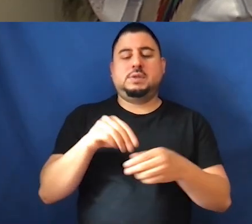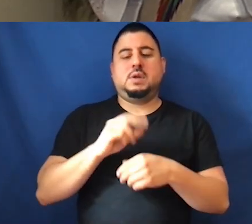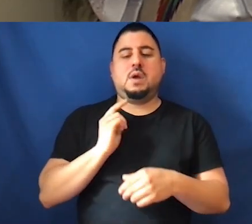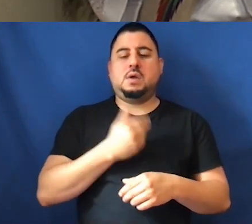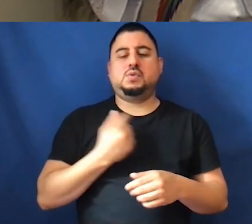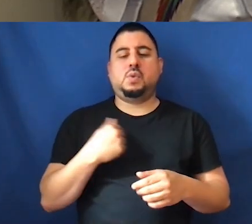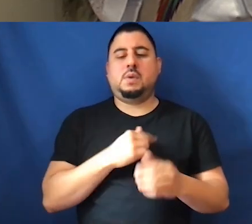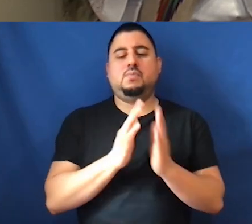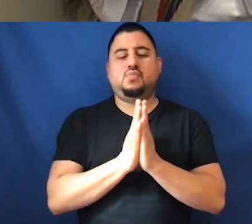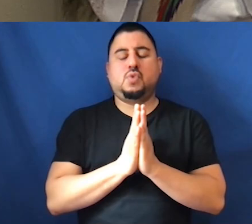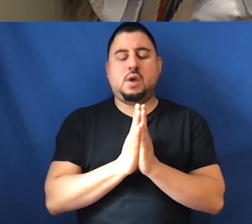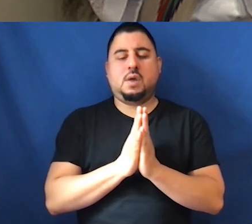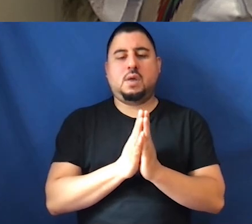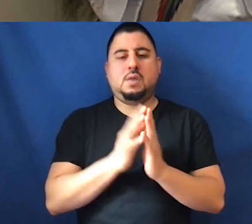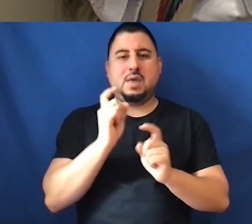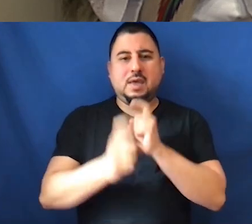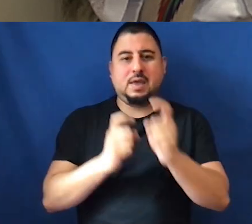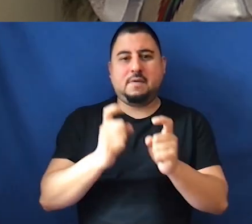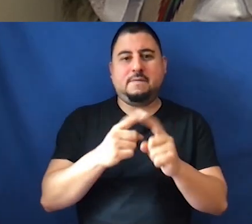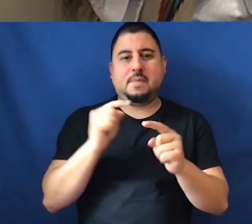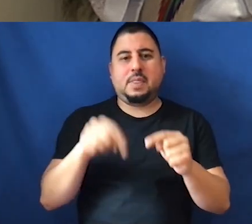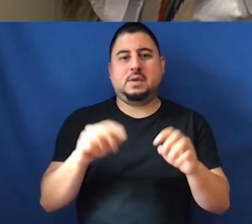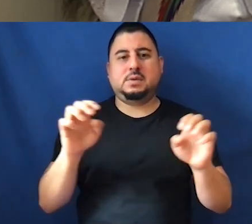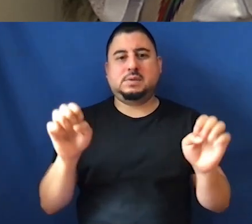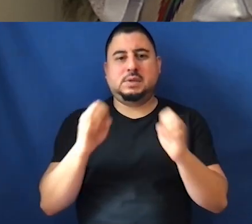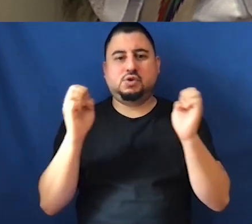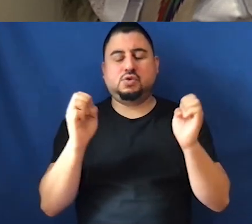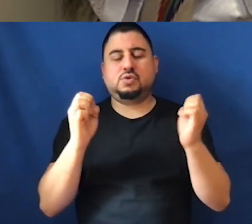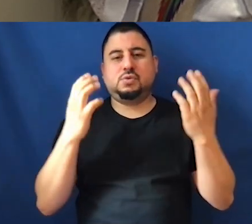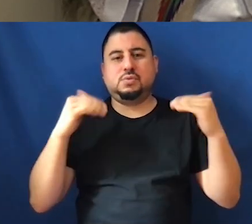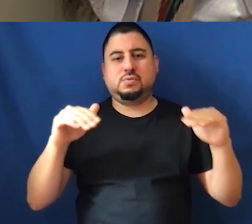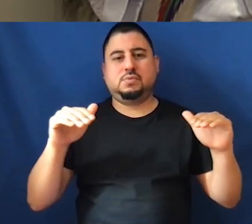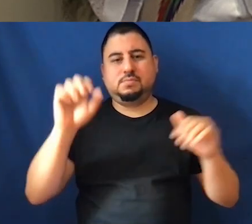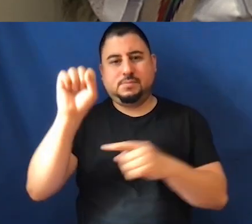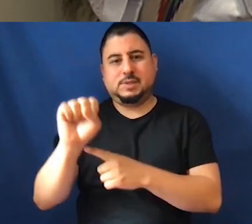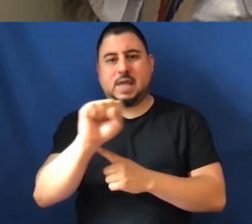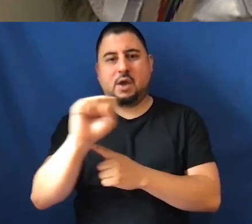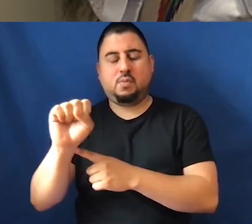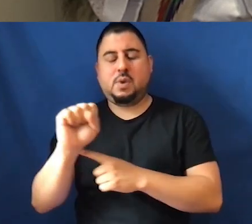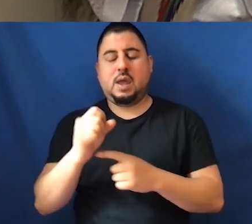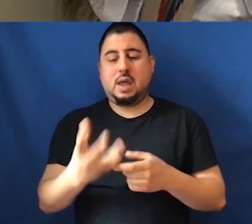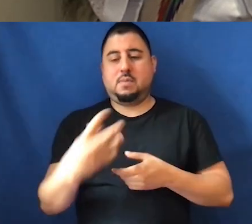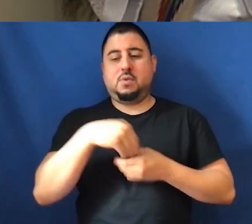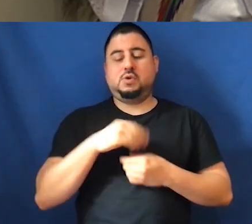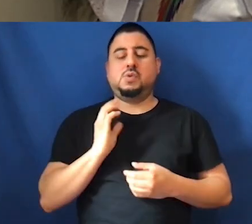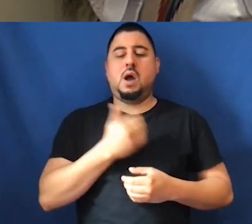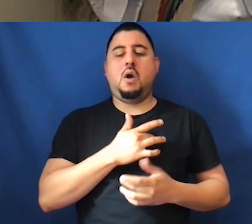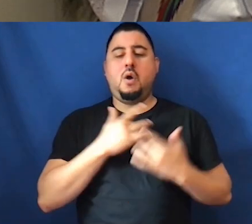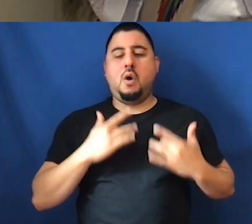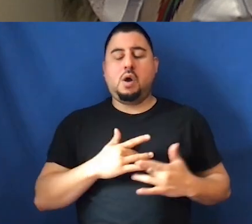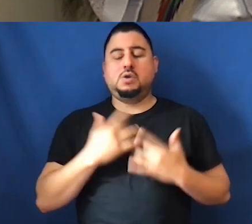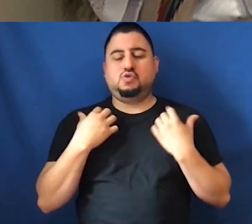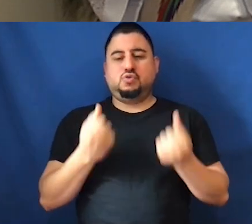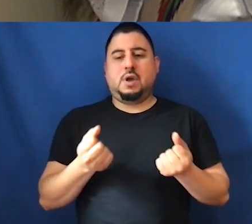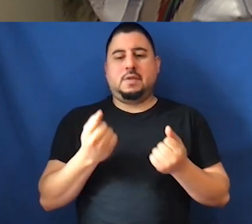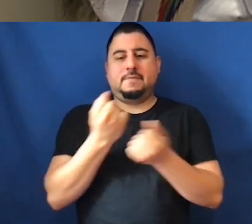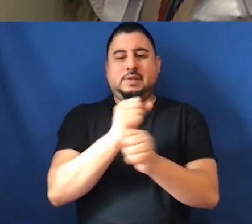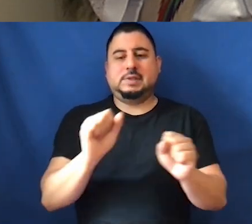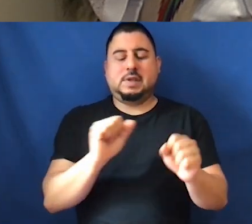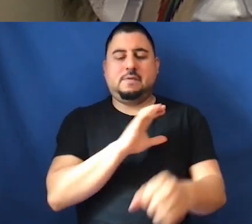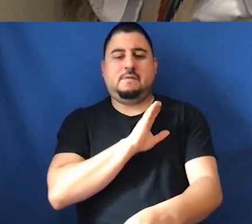we pray, the fruits of this Paschal sacrament, and pour into our hearts the strength of the